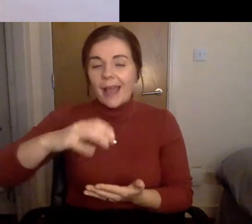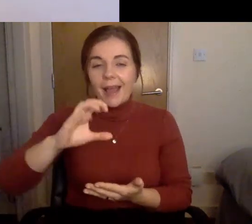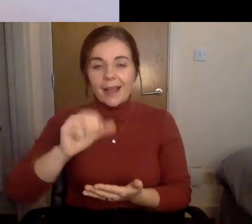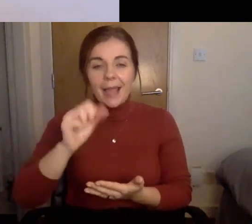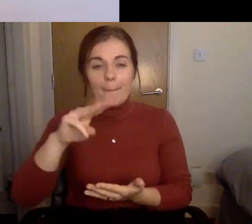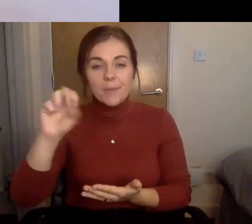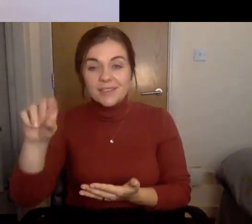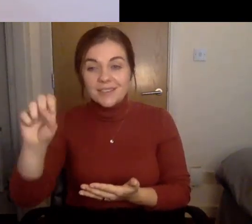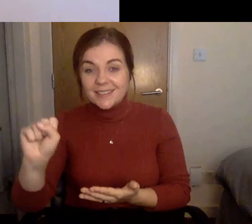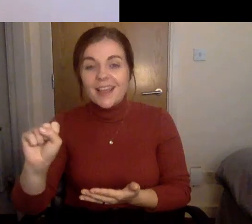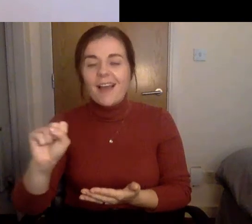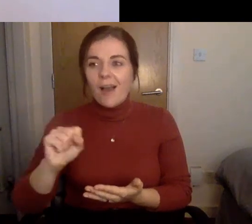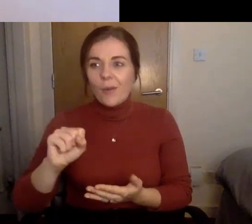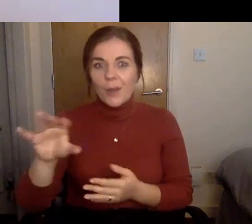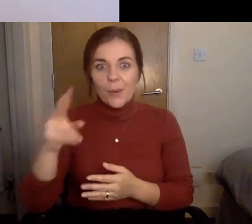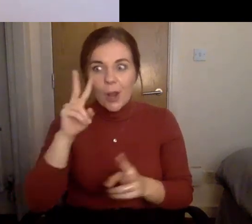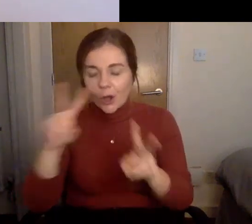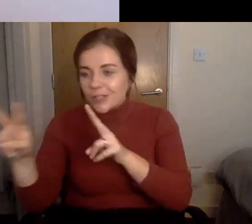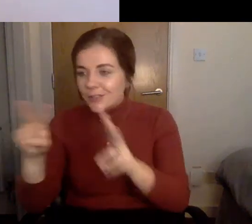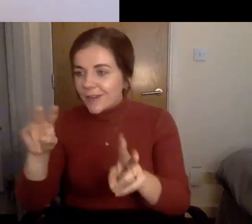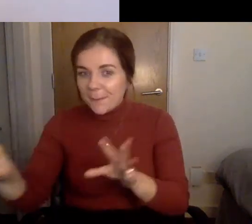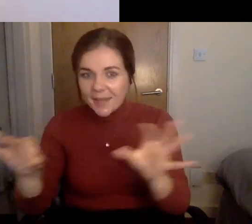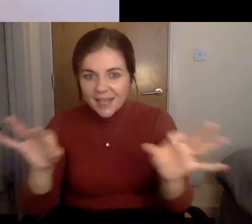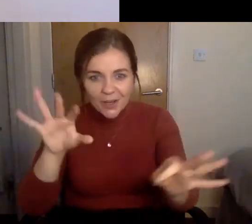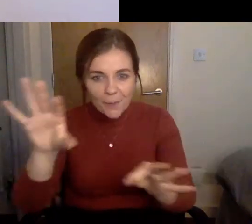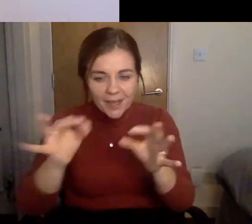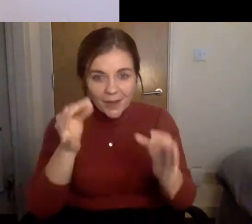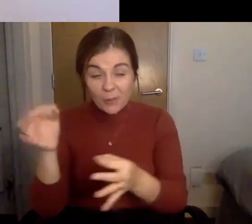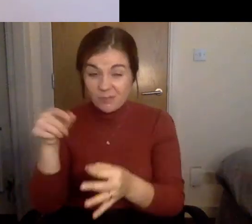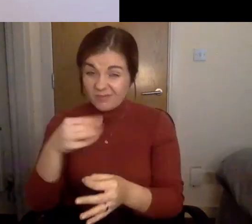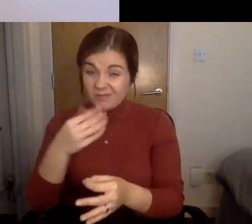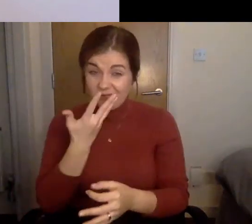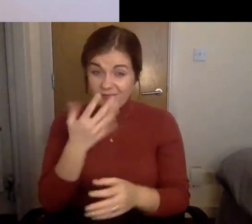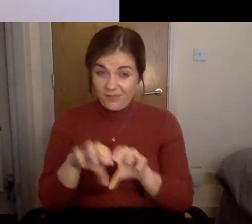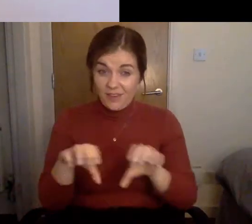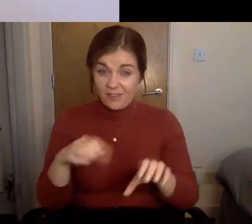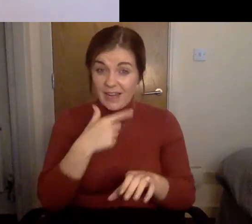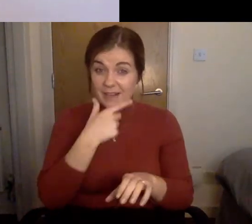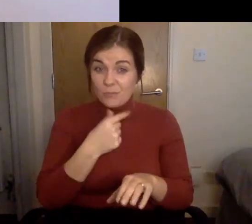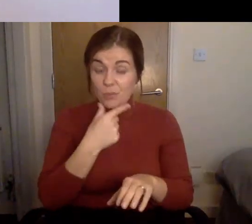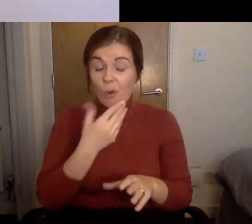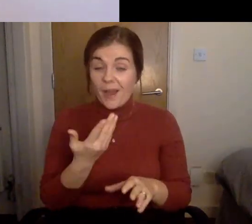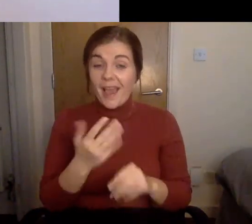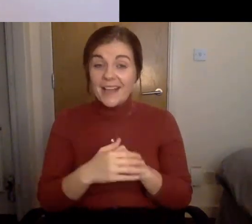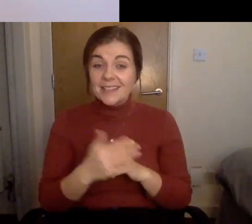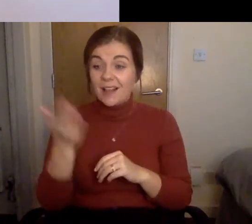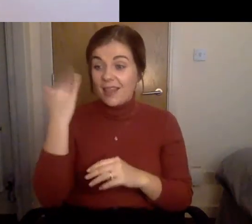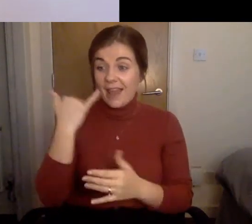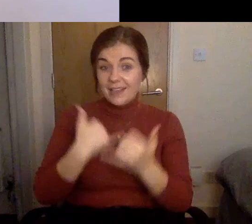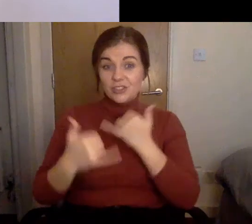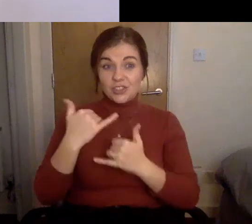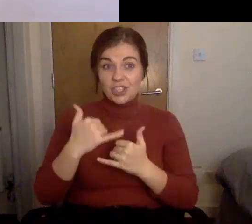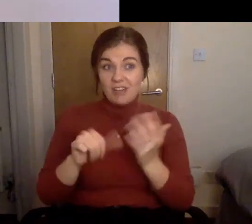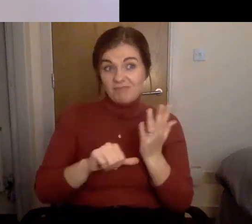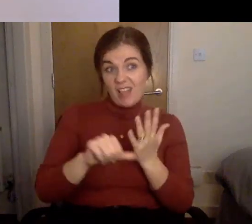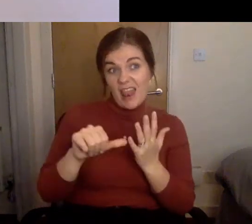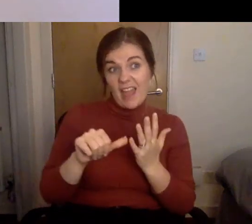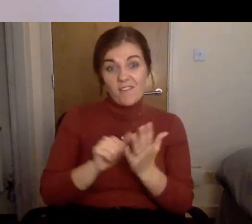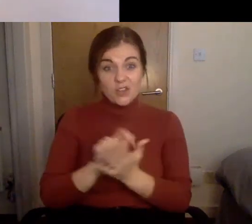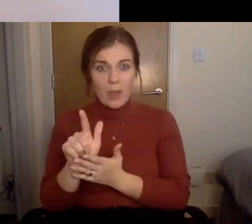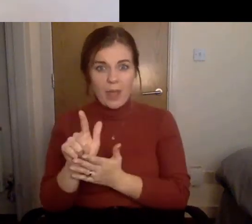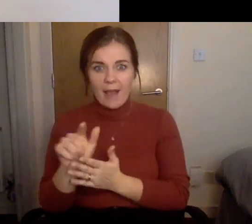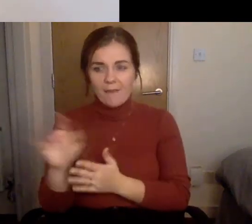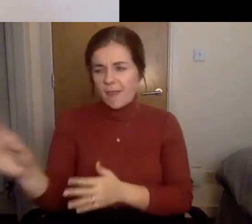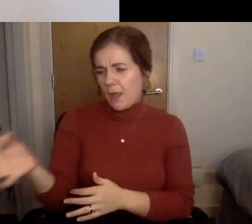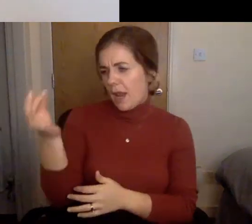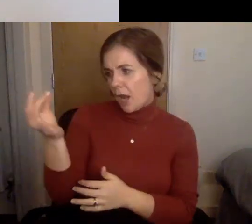picking up the tiniest things and looking at, and these are, you know, 5th class boys, you know, and last year 11, 12, 13 years old, and they're like, look at the shape